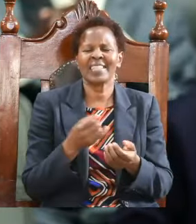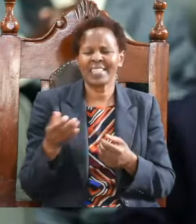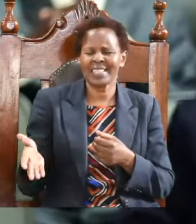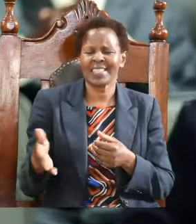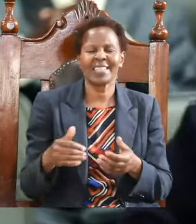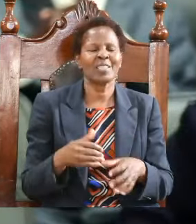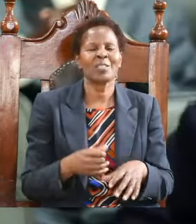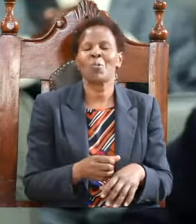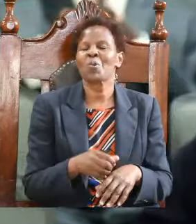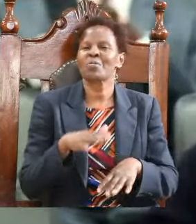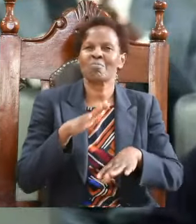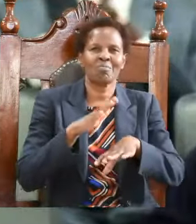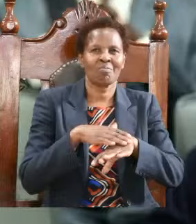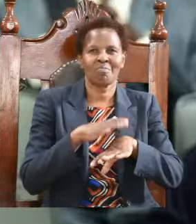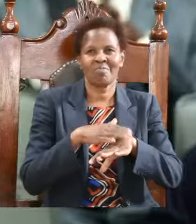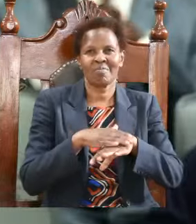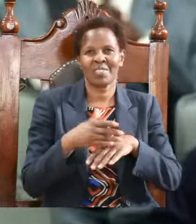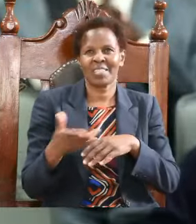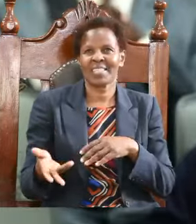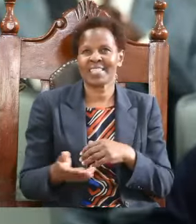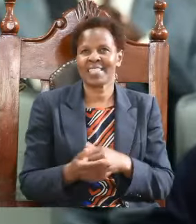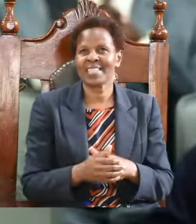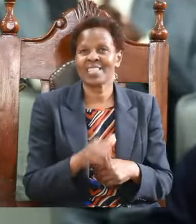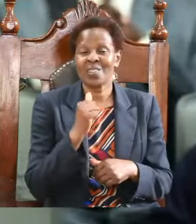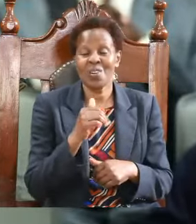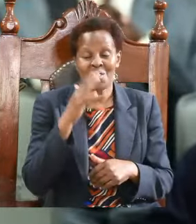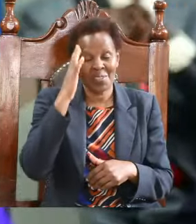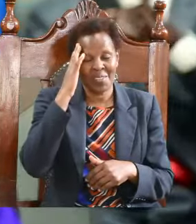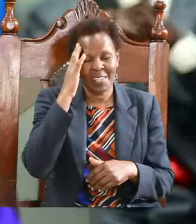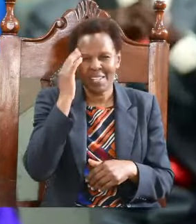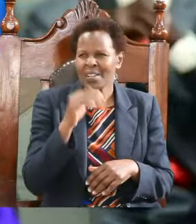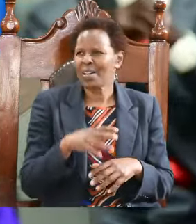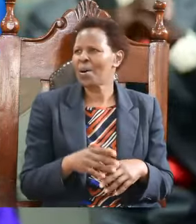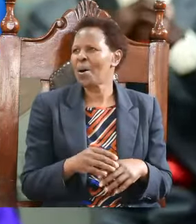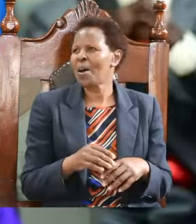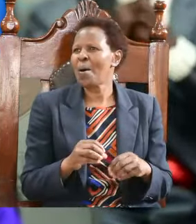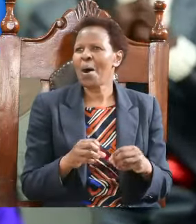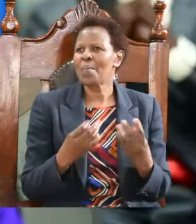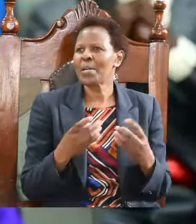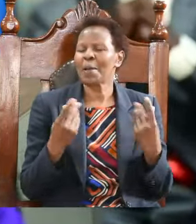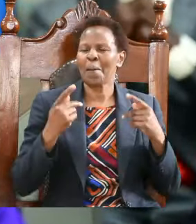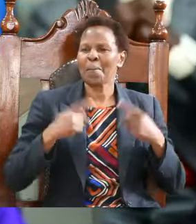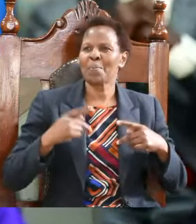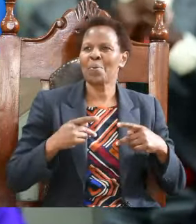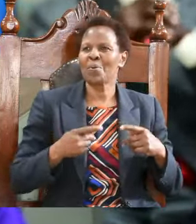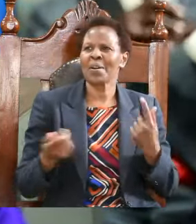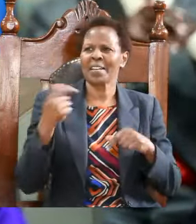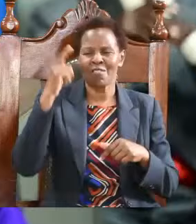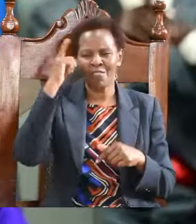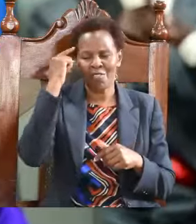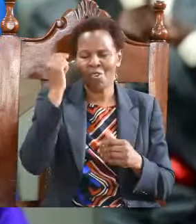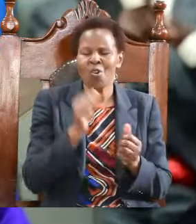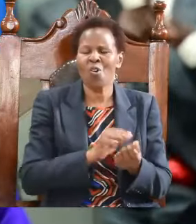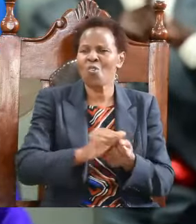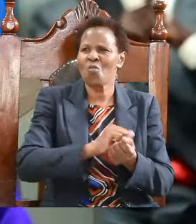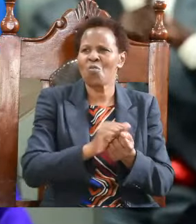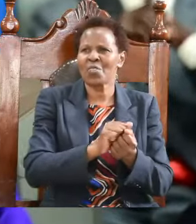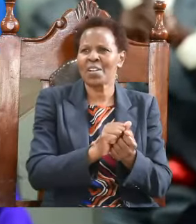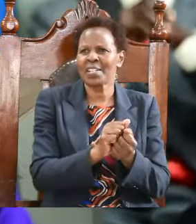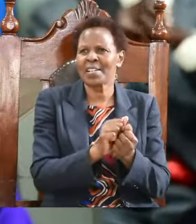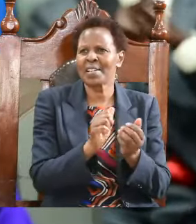it was fire. I don't know why how many people came. Maybe I might be judging you wrongly.